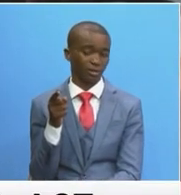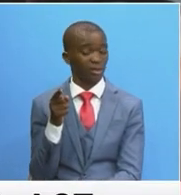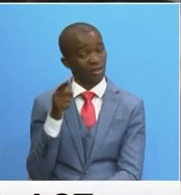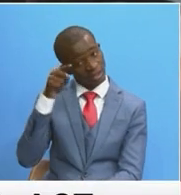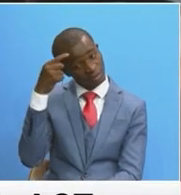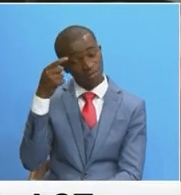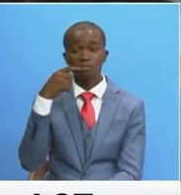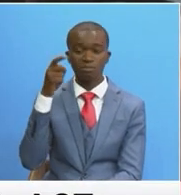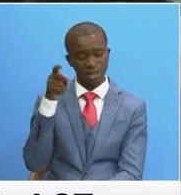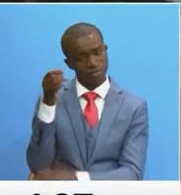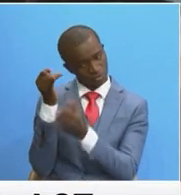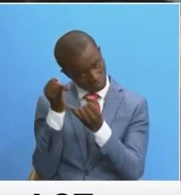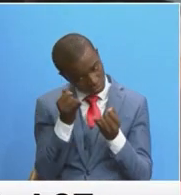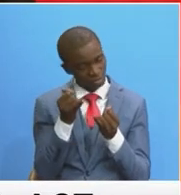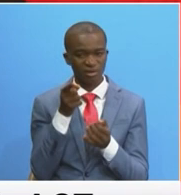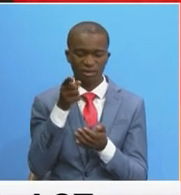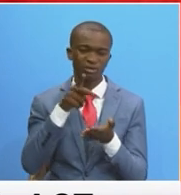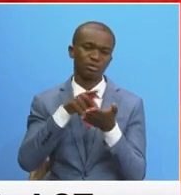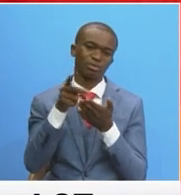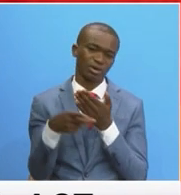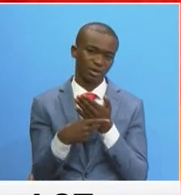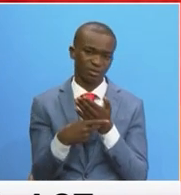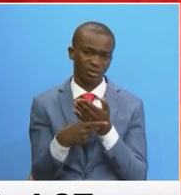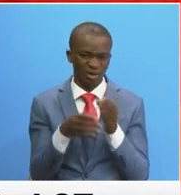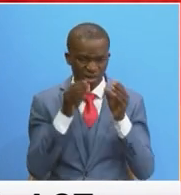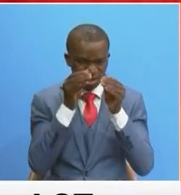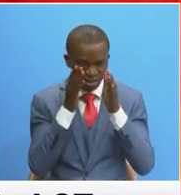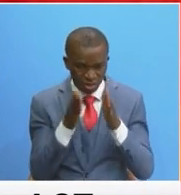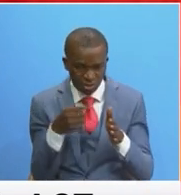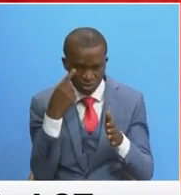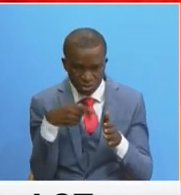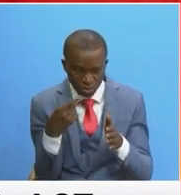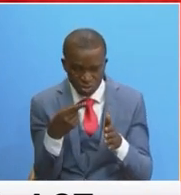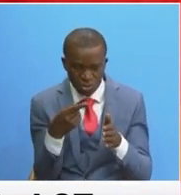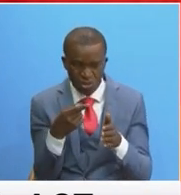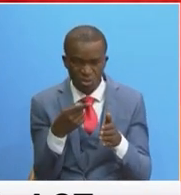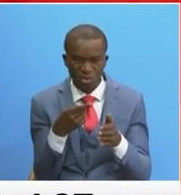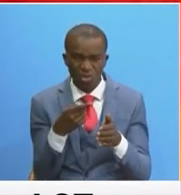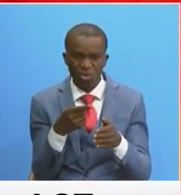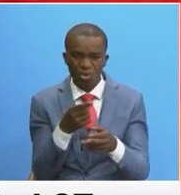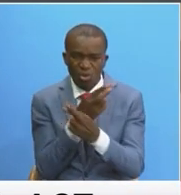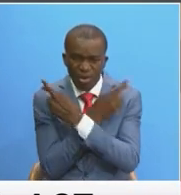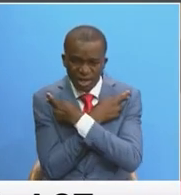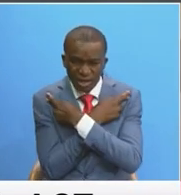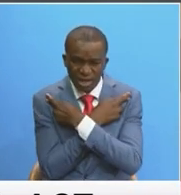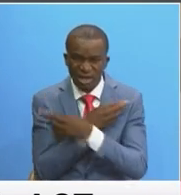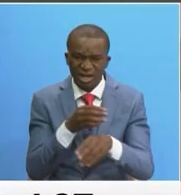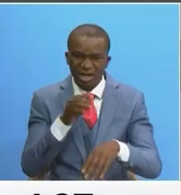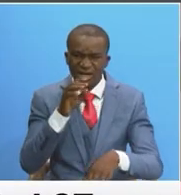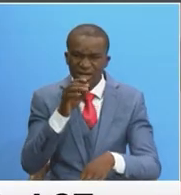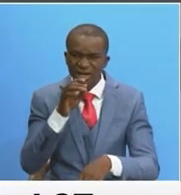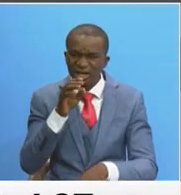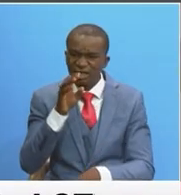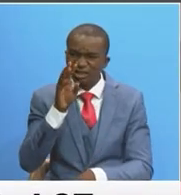to contributors who retire at 65, 60, or 65. And